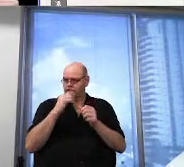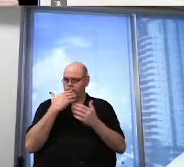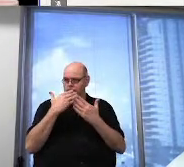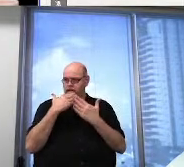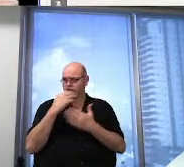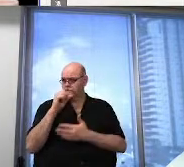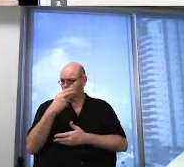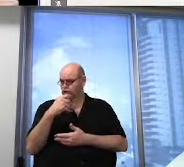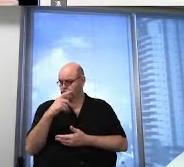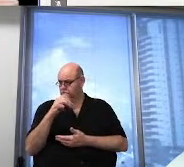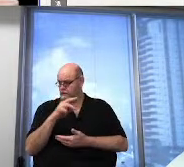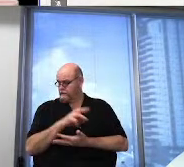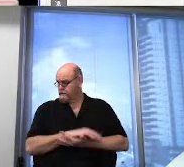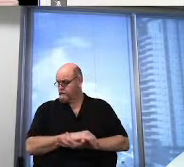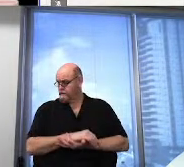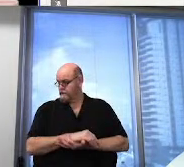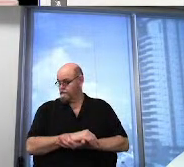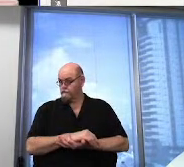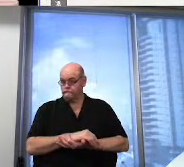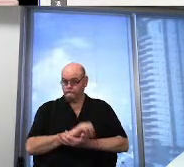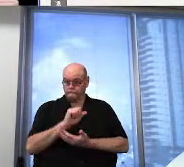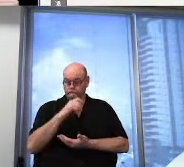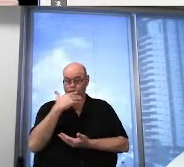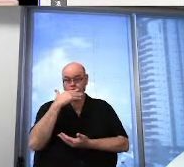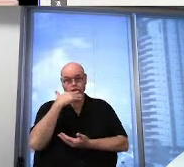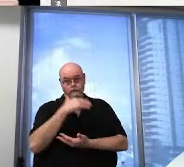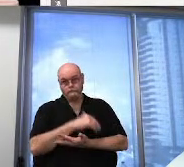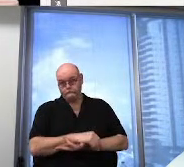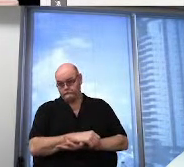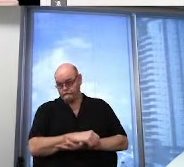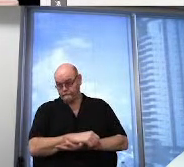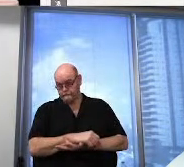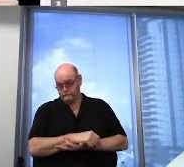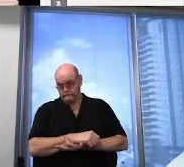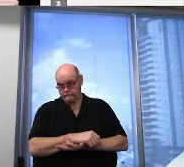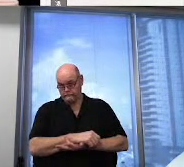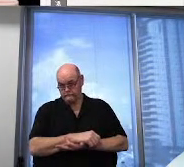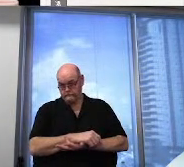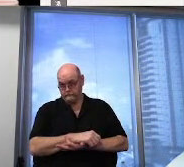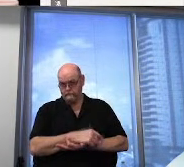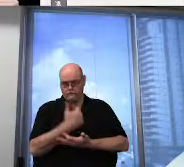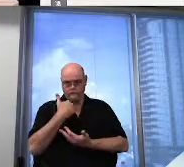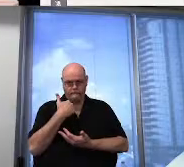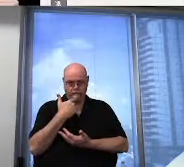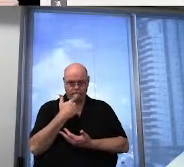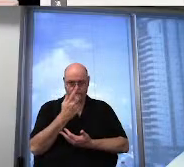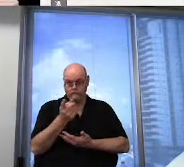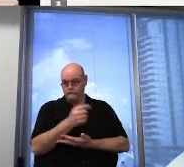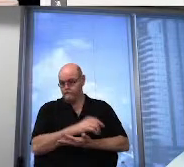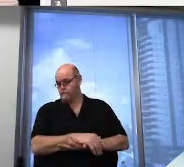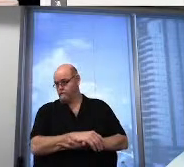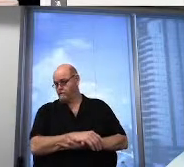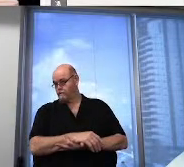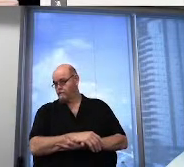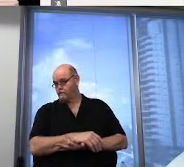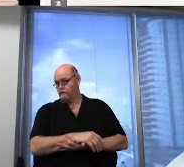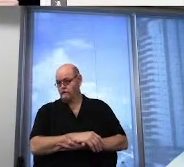your assistance today. Mr. Schiffman.